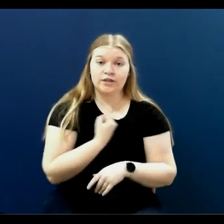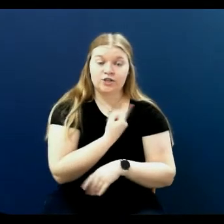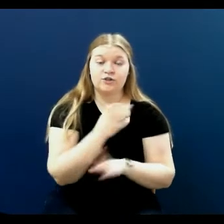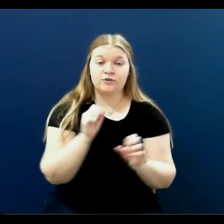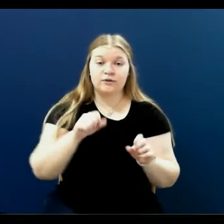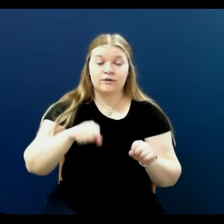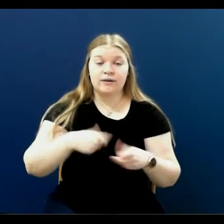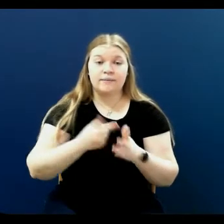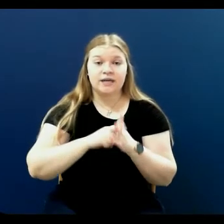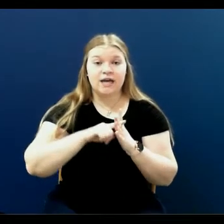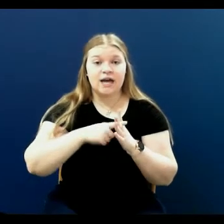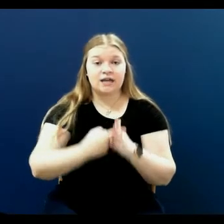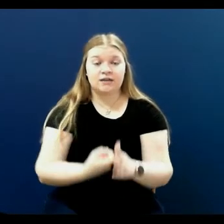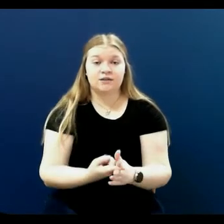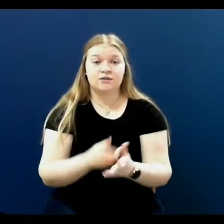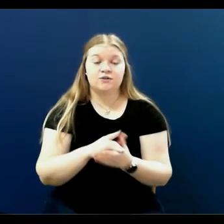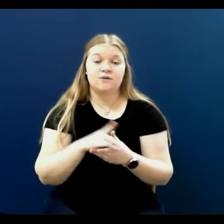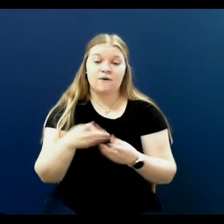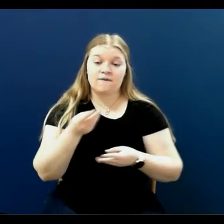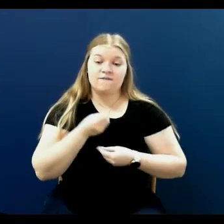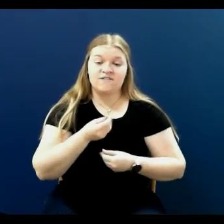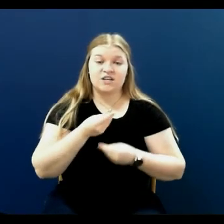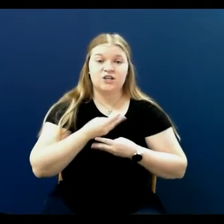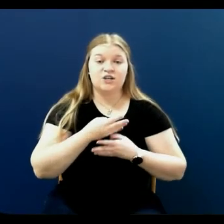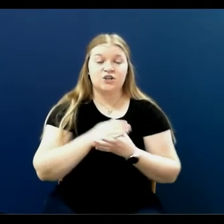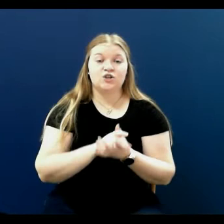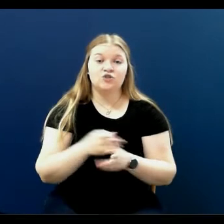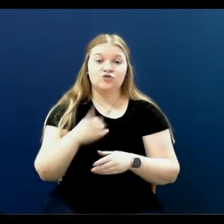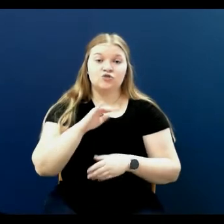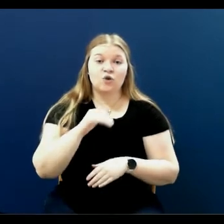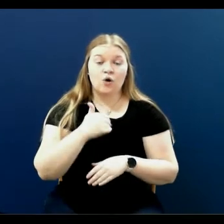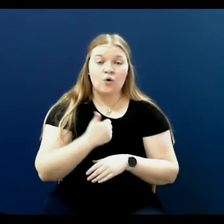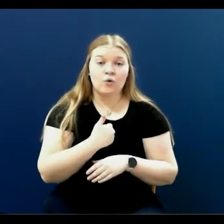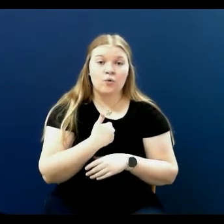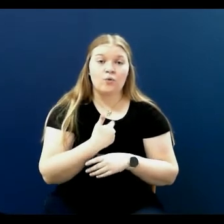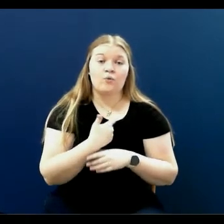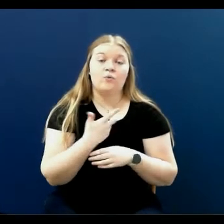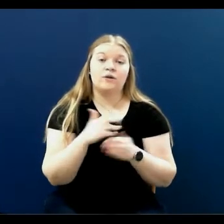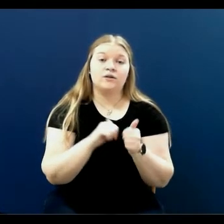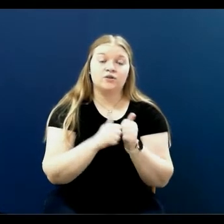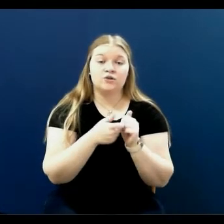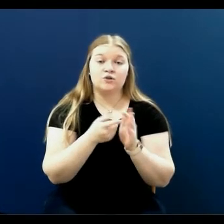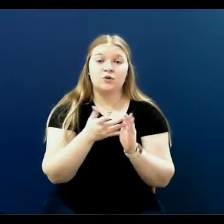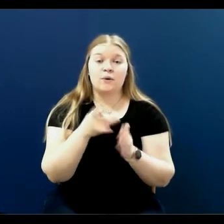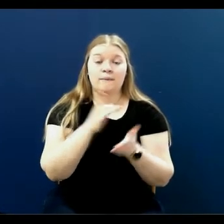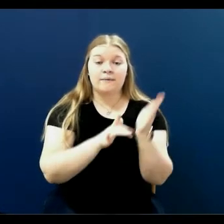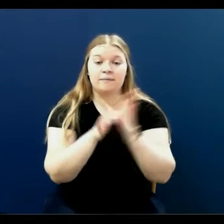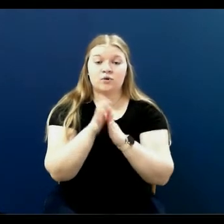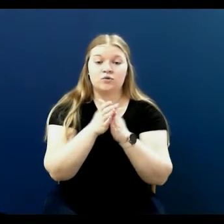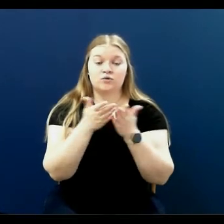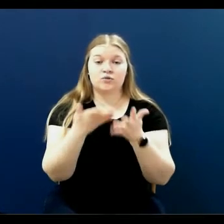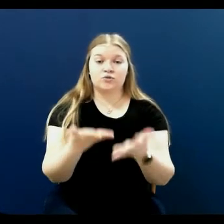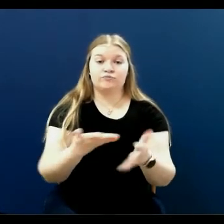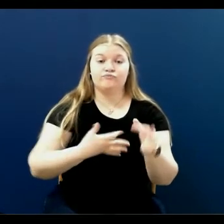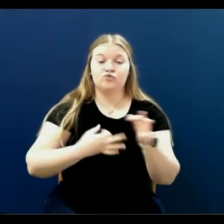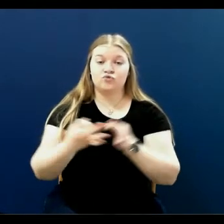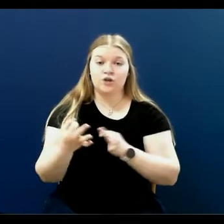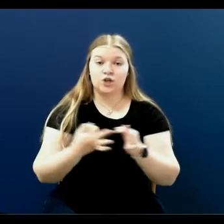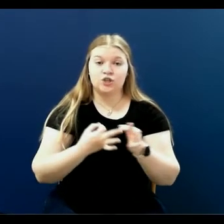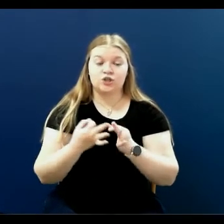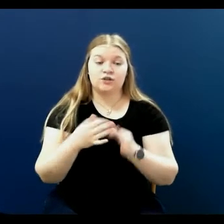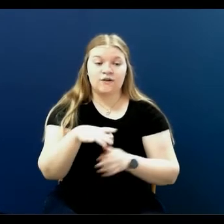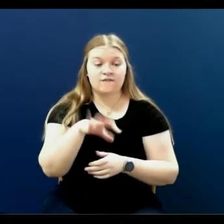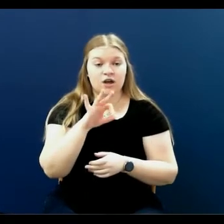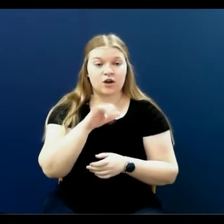again begin to feed your soul through biblical instruction that you'll find on Right Now Media.